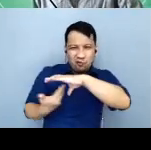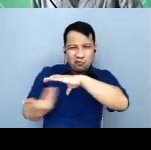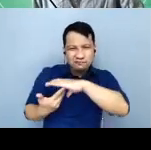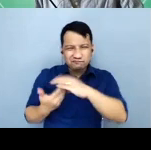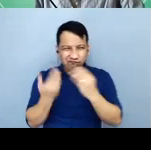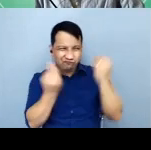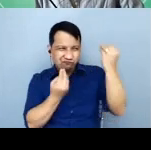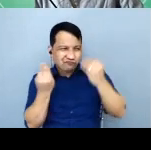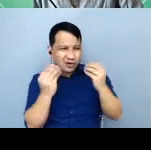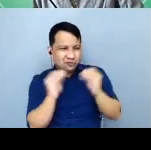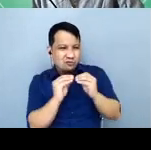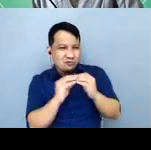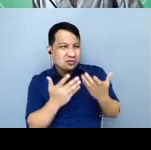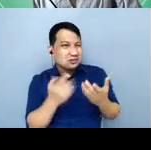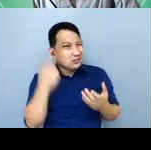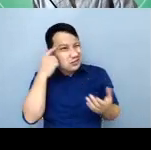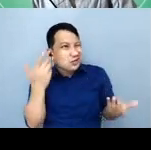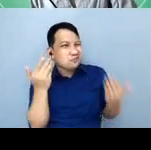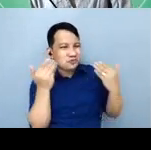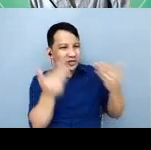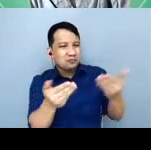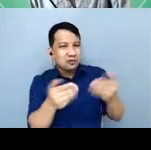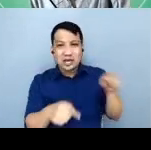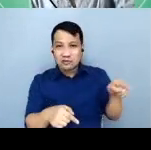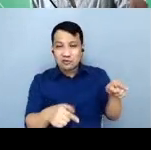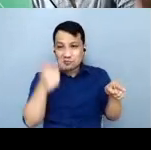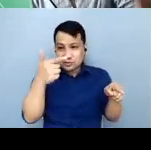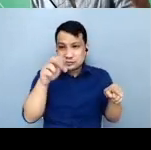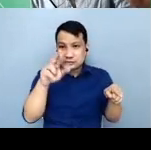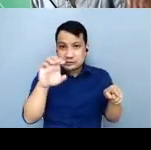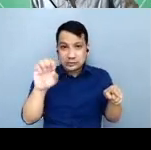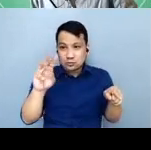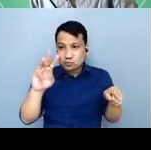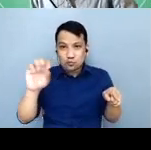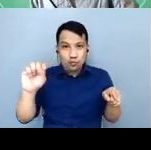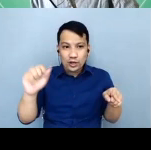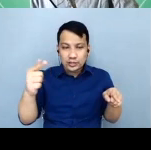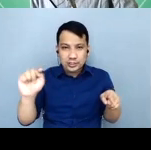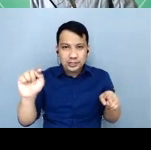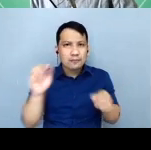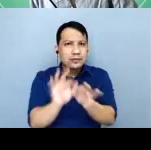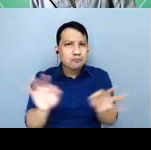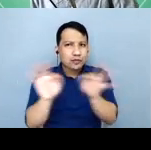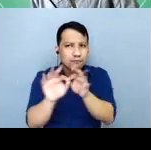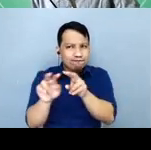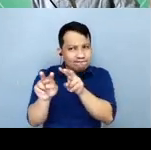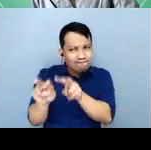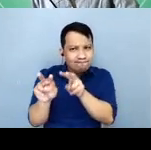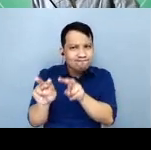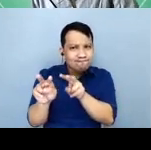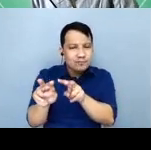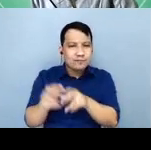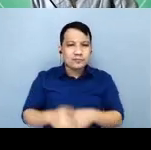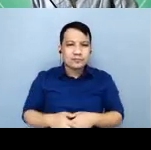there is some kind of sustainability going on. And greenwashing is important to monitor because as much as we want to push